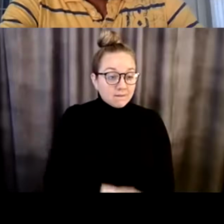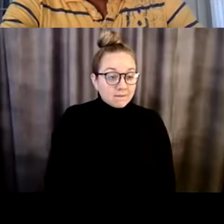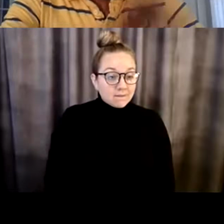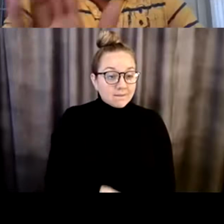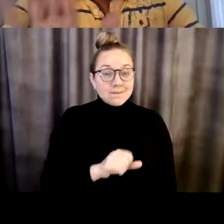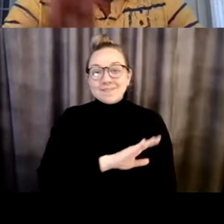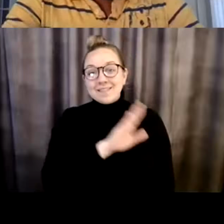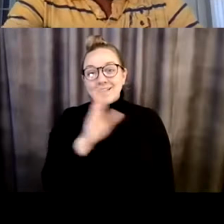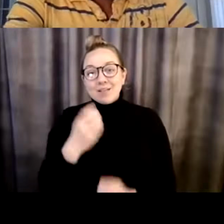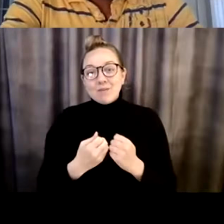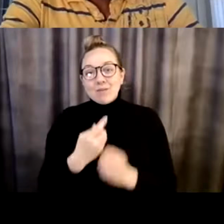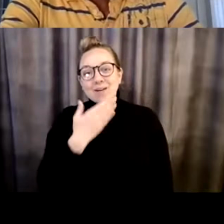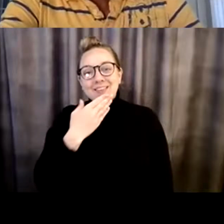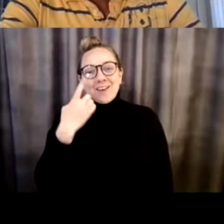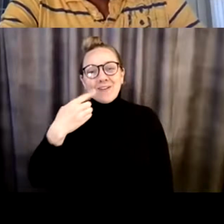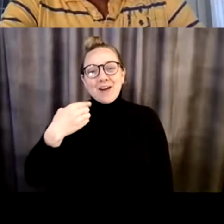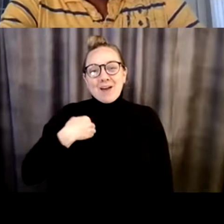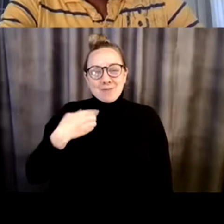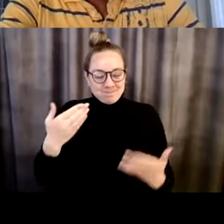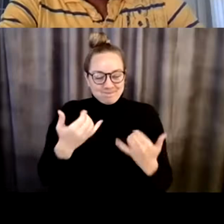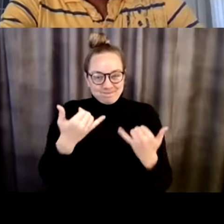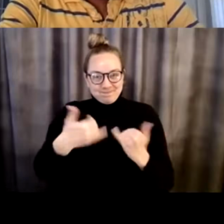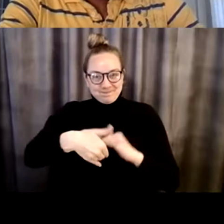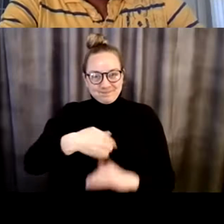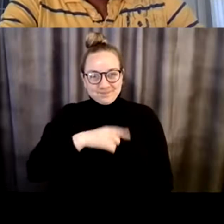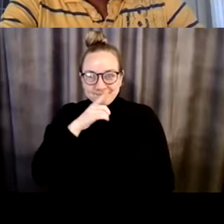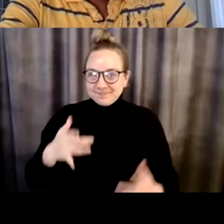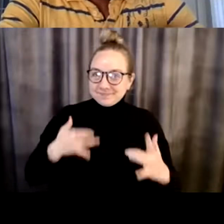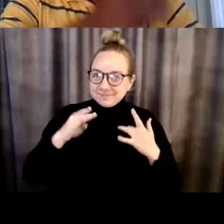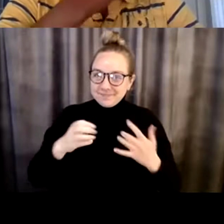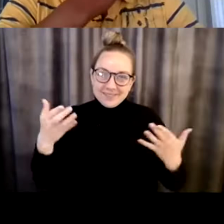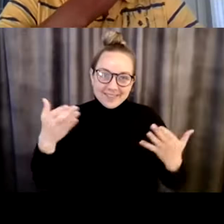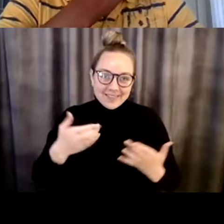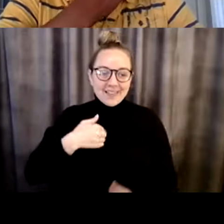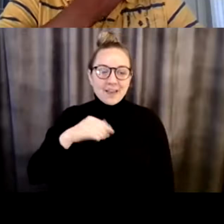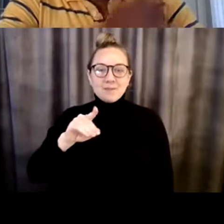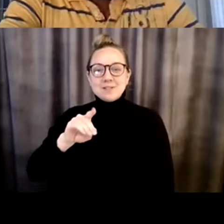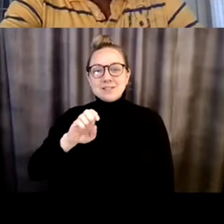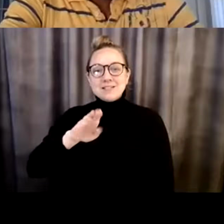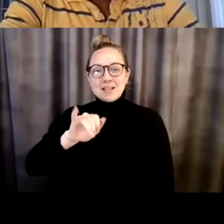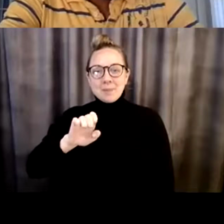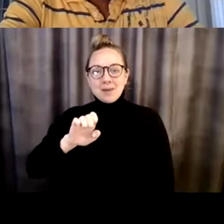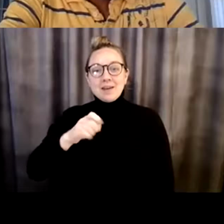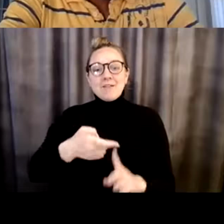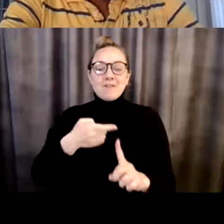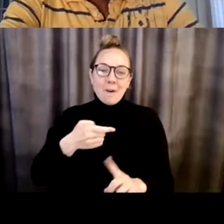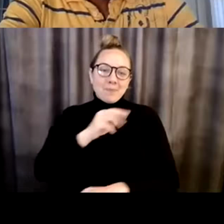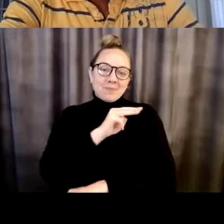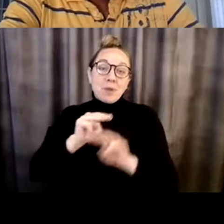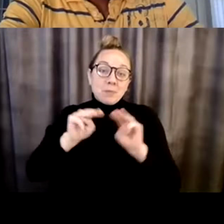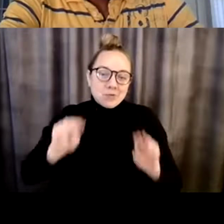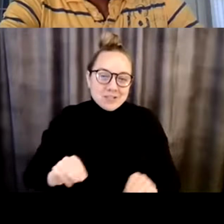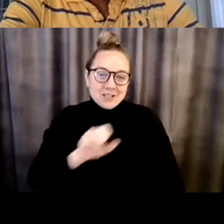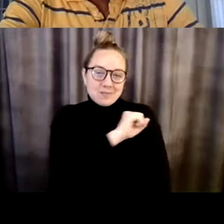everybody. Thanks for having me. I'm excited to be here. I'm Debbie McCoy from the Strong National Museum of Play. I oversee